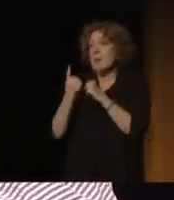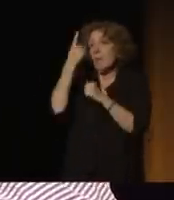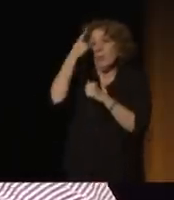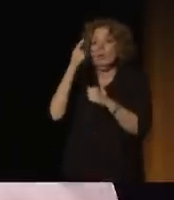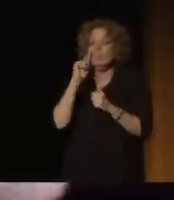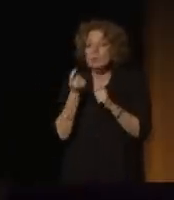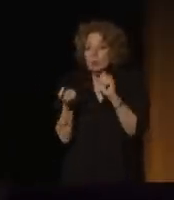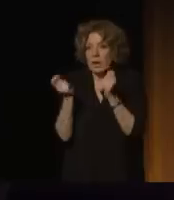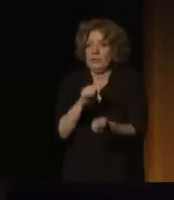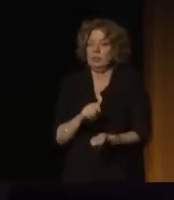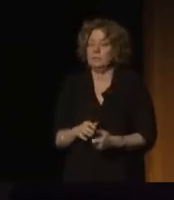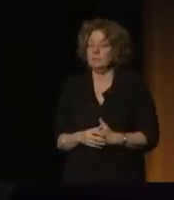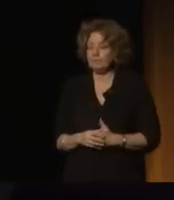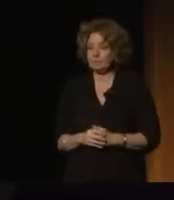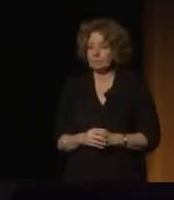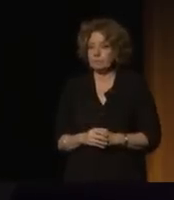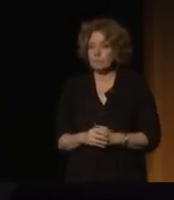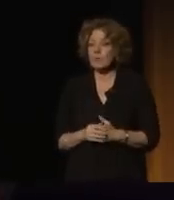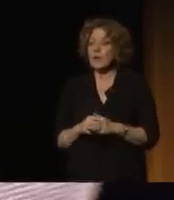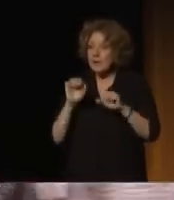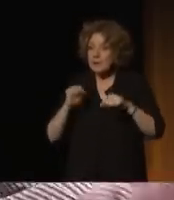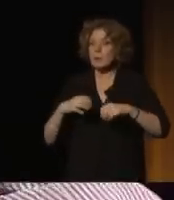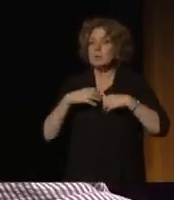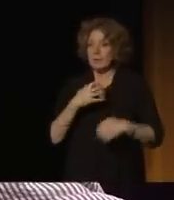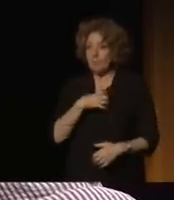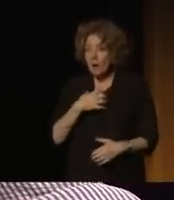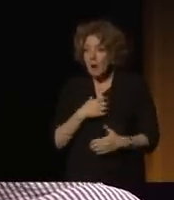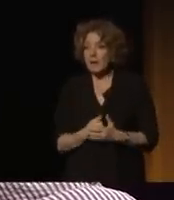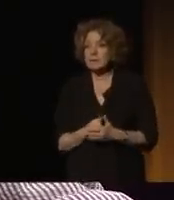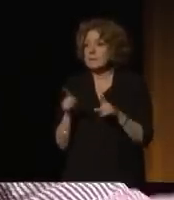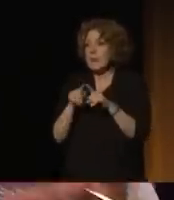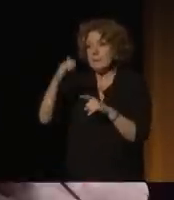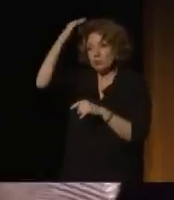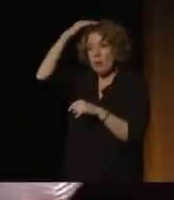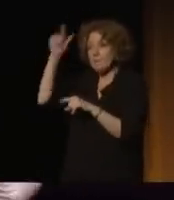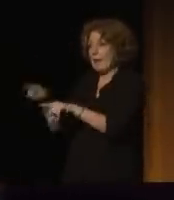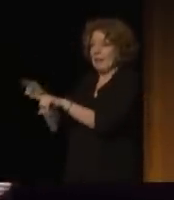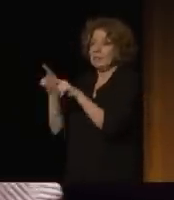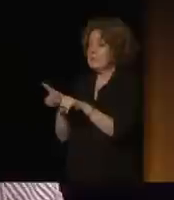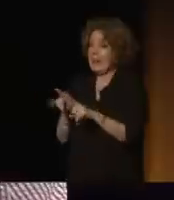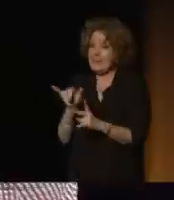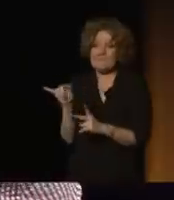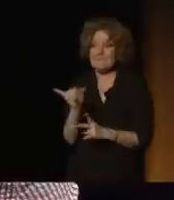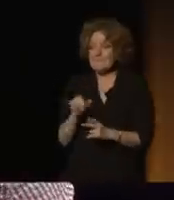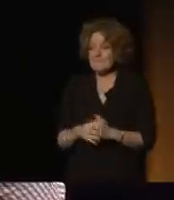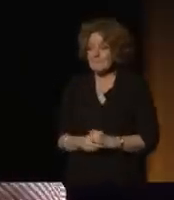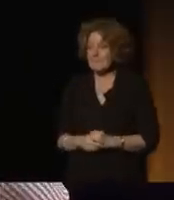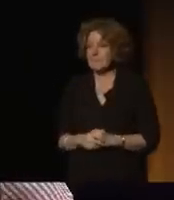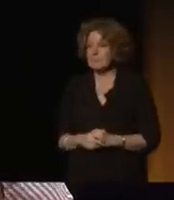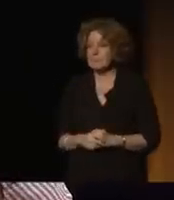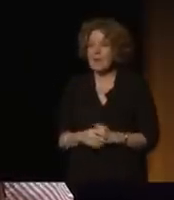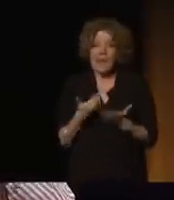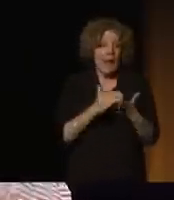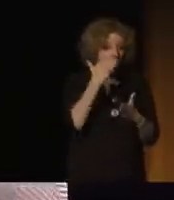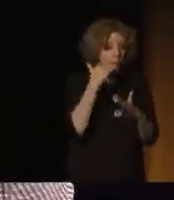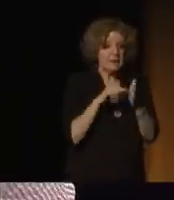change. I mean, I was as surprised by this as I was by the Trump election, because it's been, the way women are